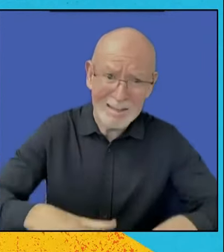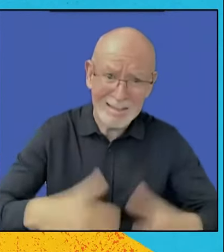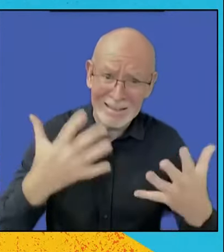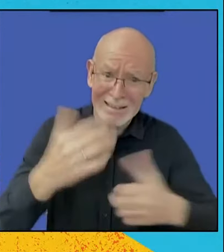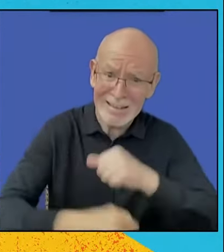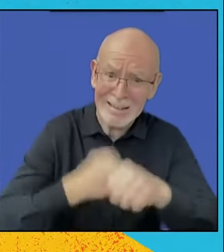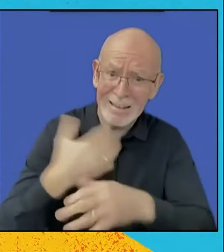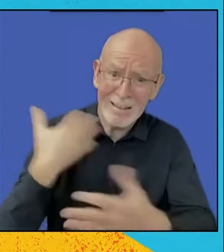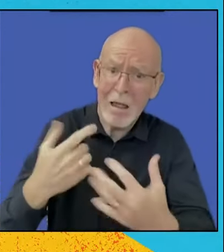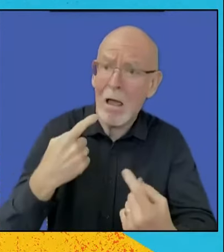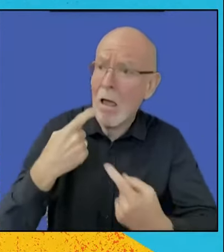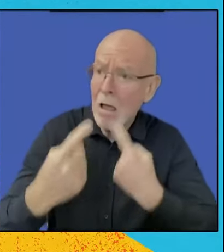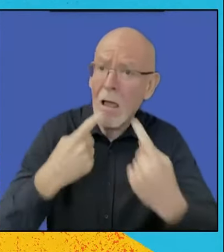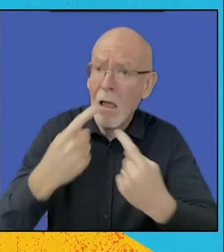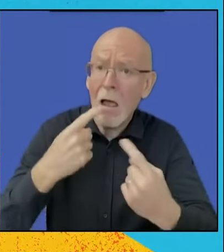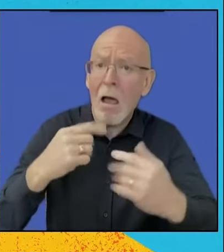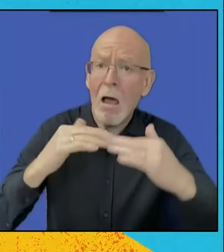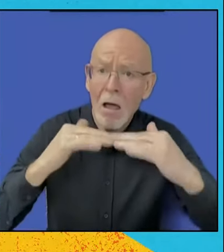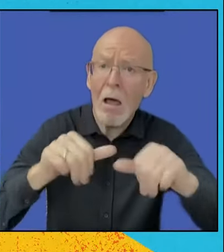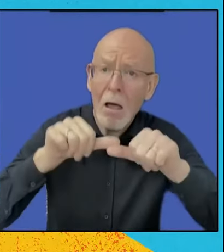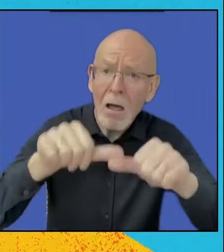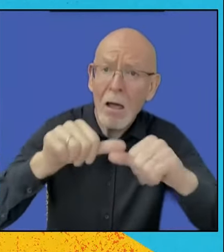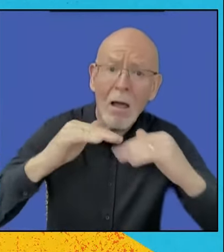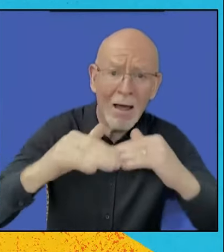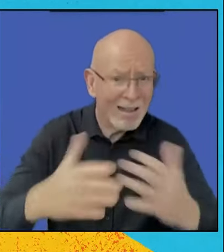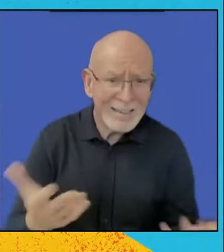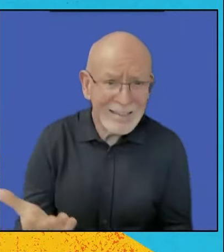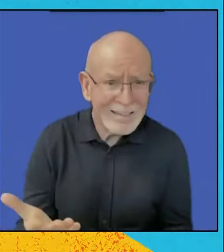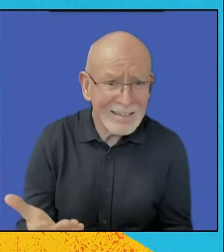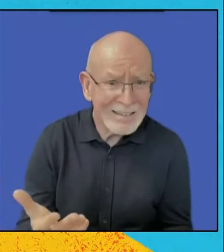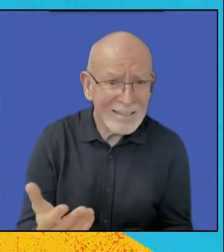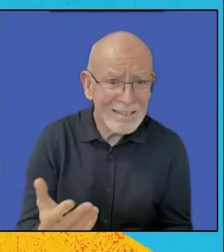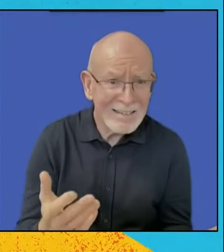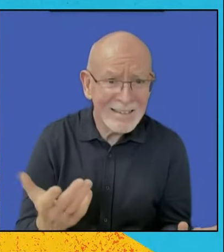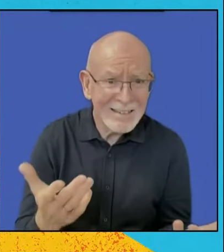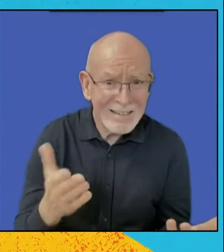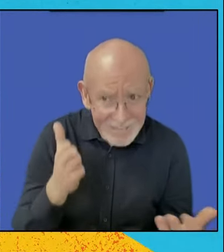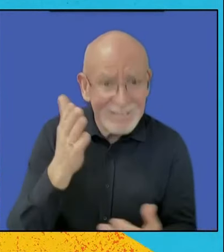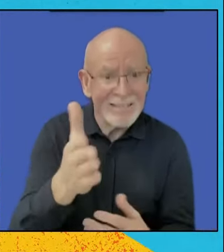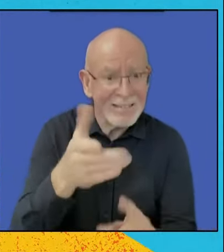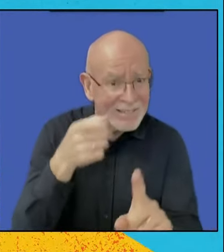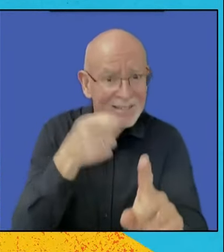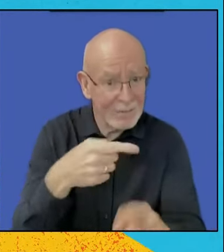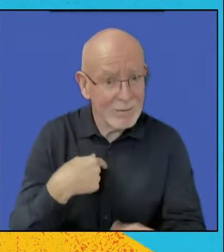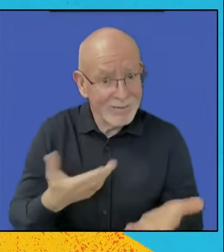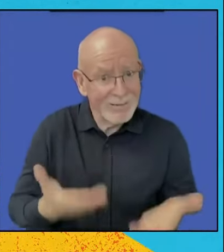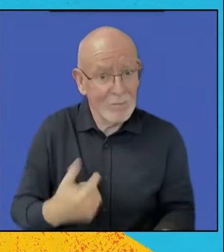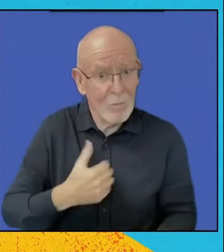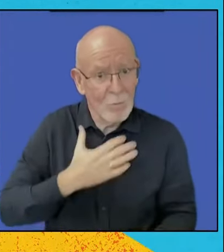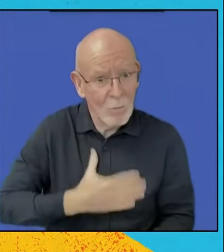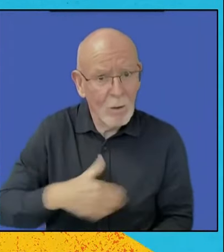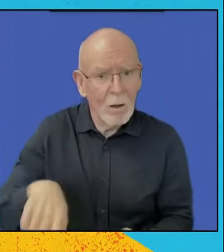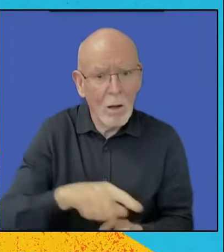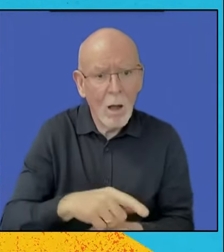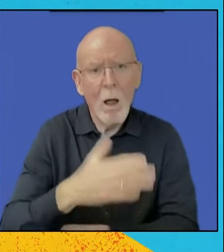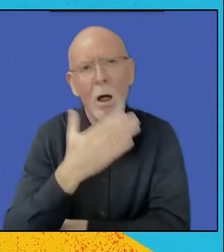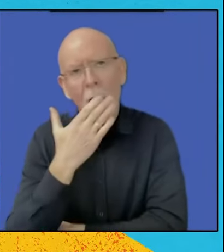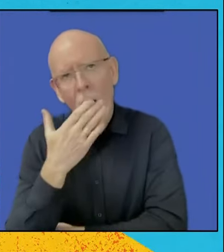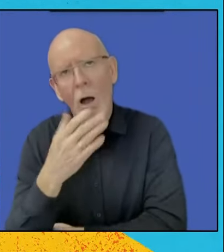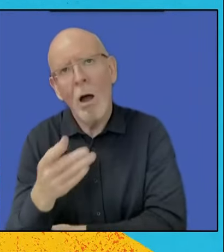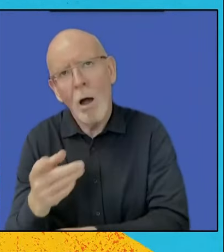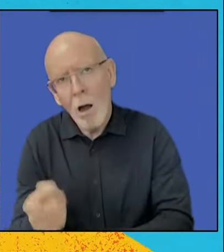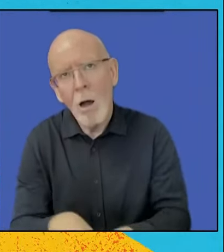build back better. We saw how during the pandemic that it inspired innovation among young people, coming up with solutions to keep us